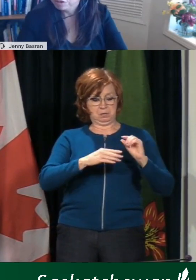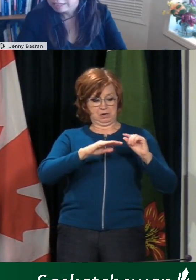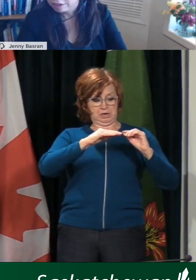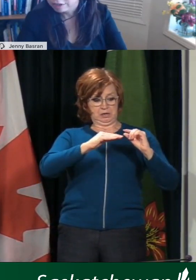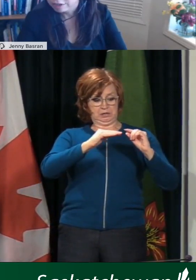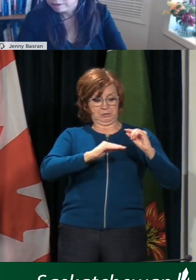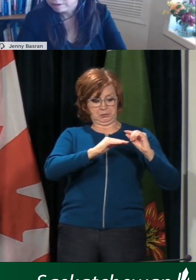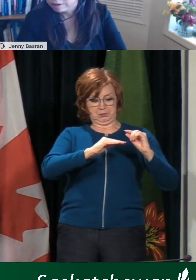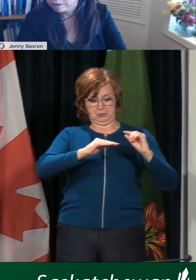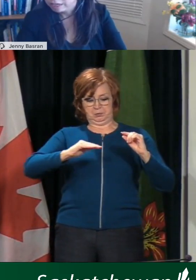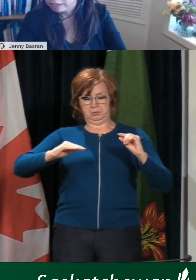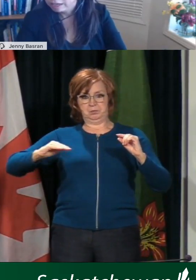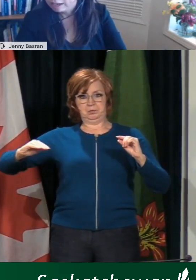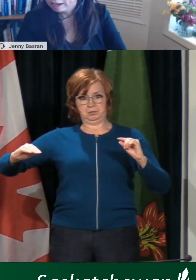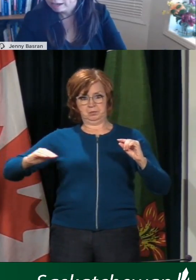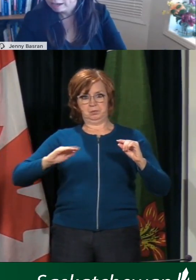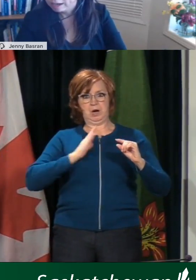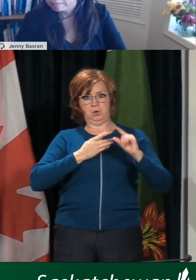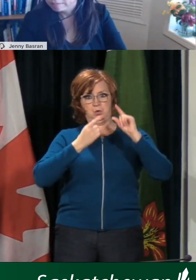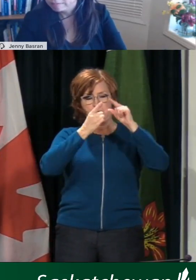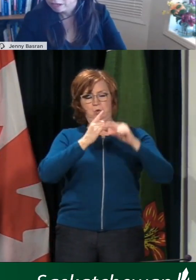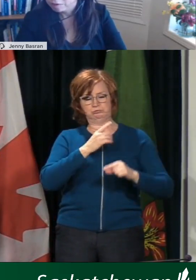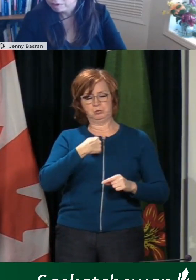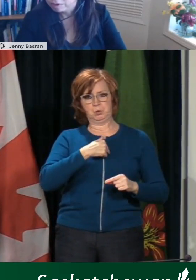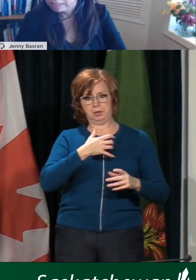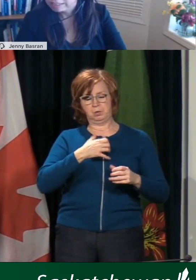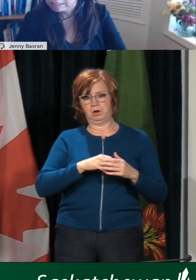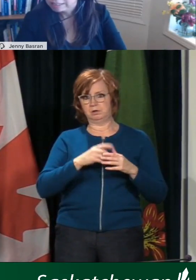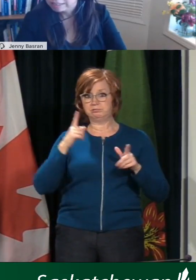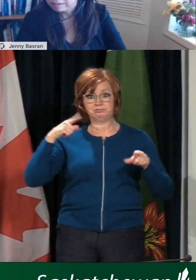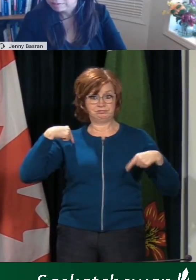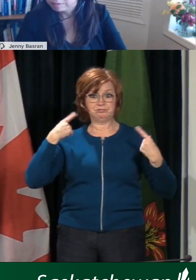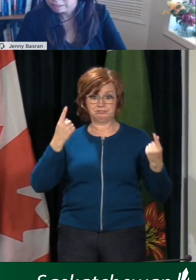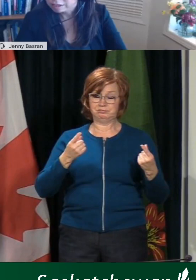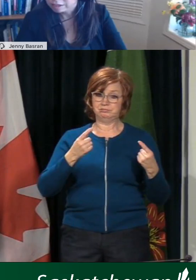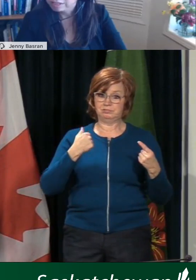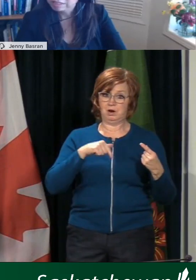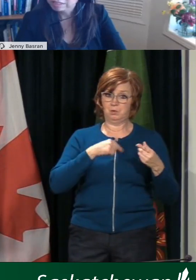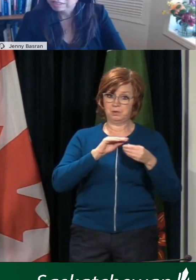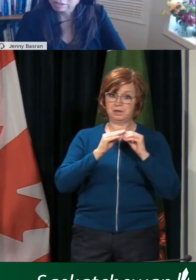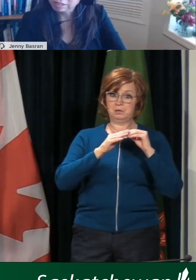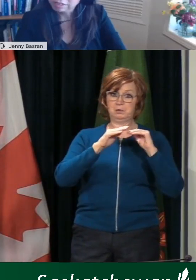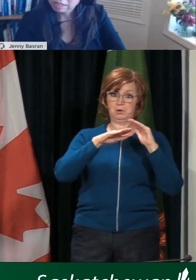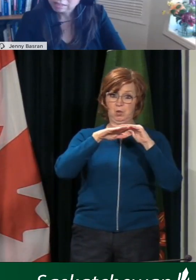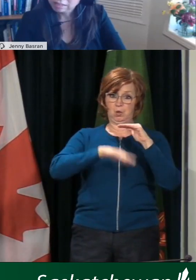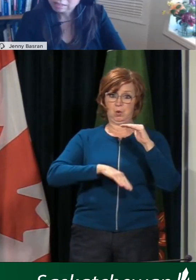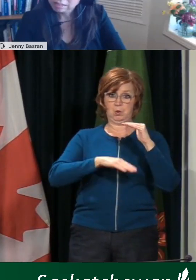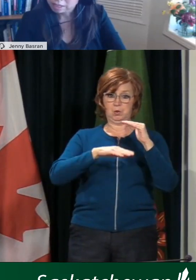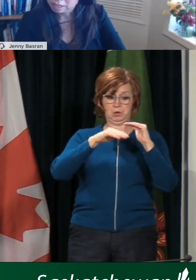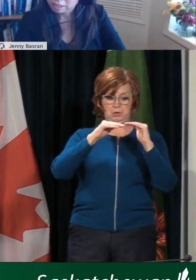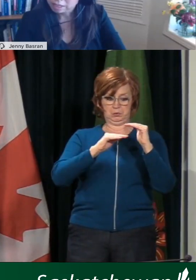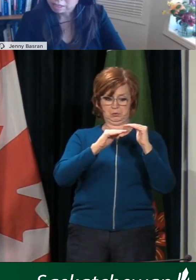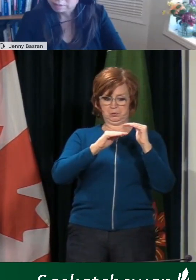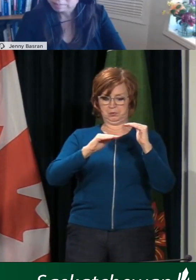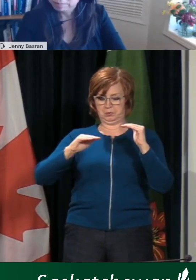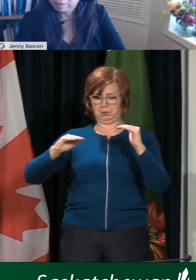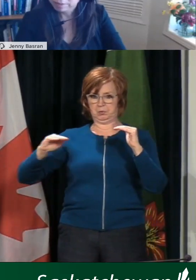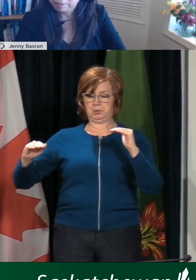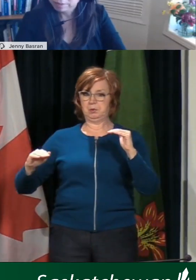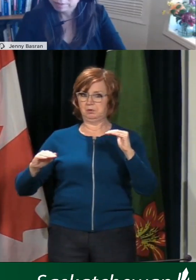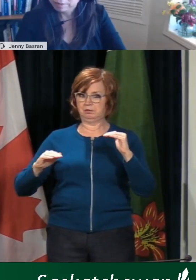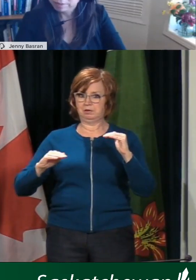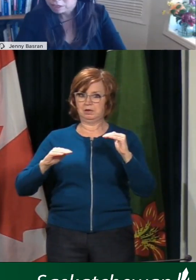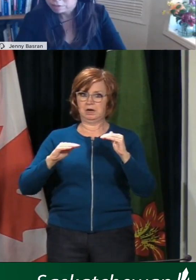here that we have been under that point consistently within the confidence intervals since the beginning of April. On the